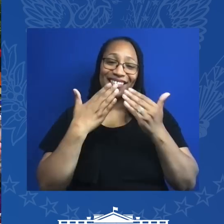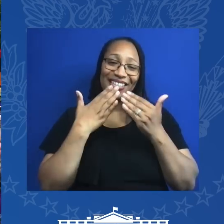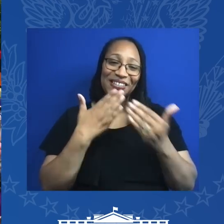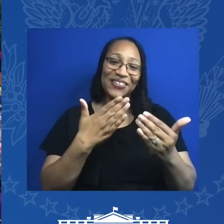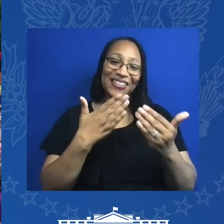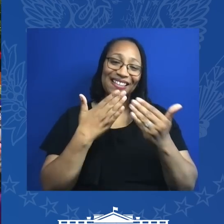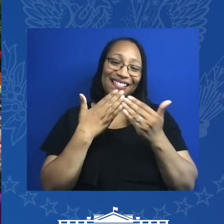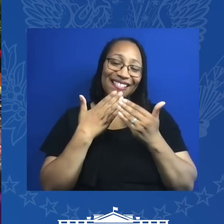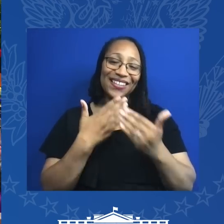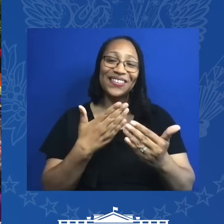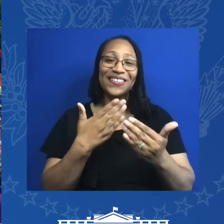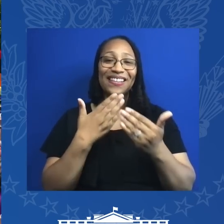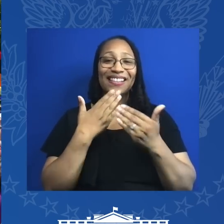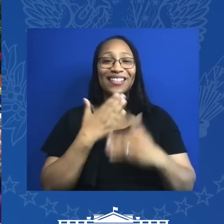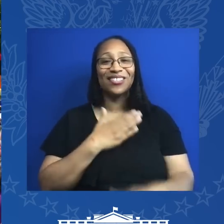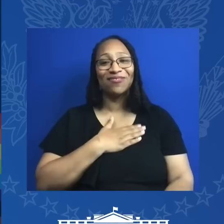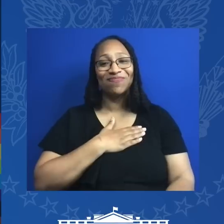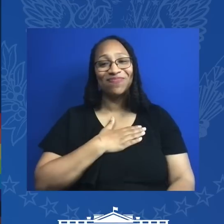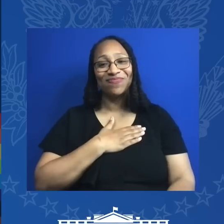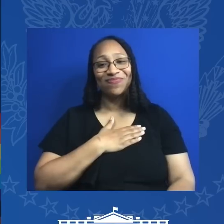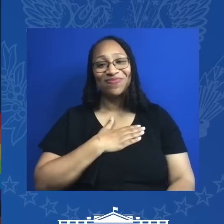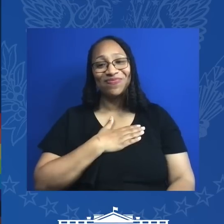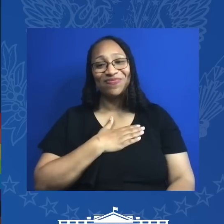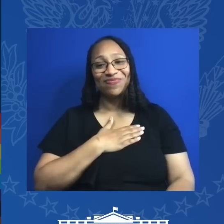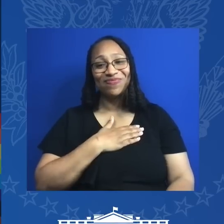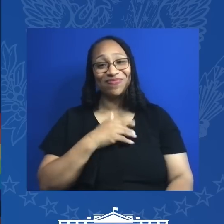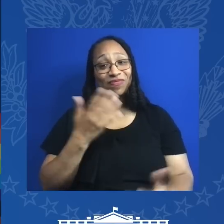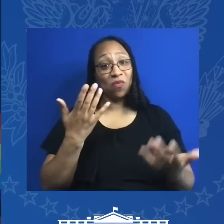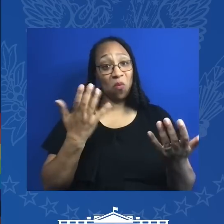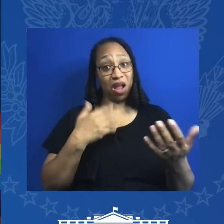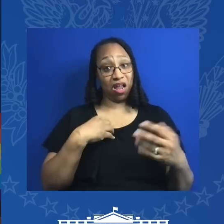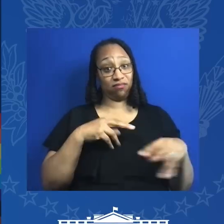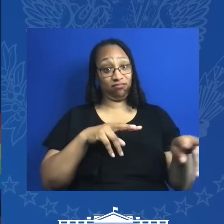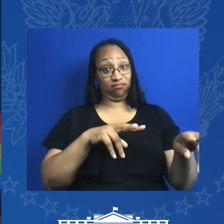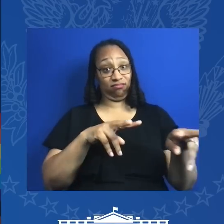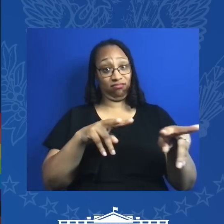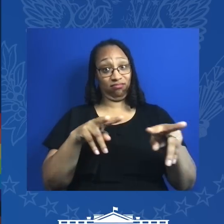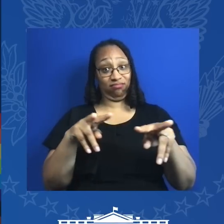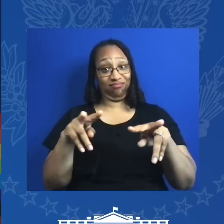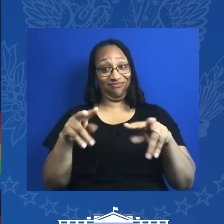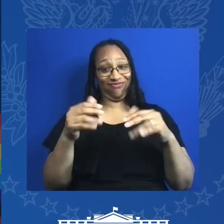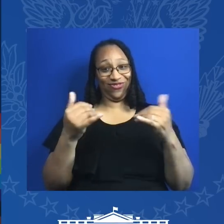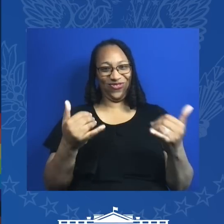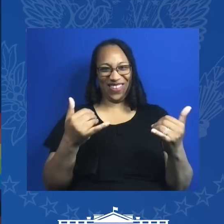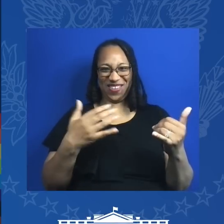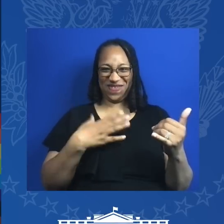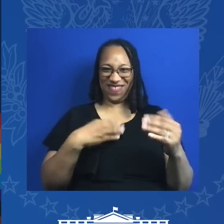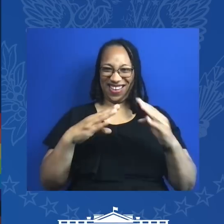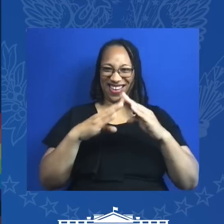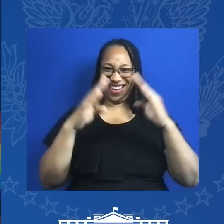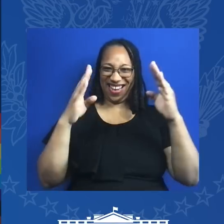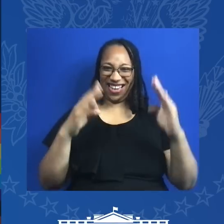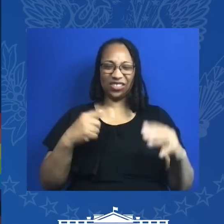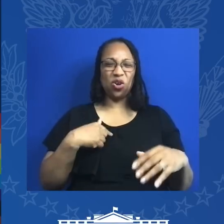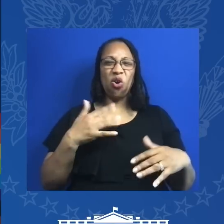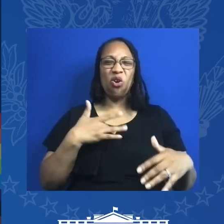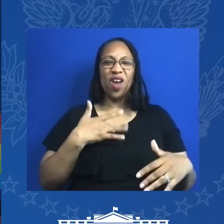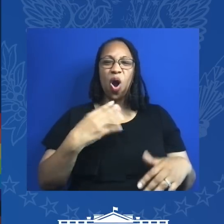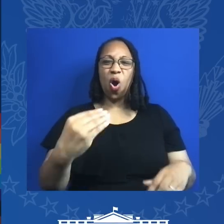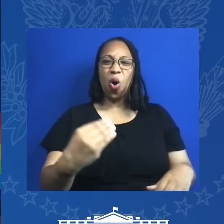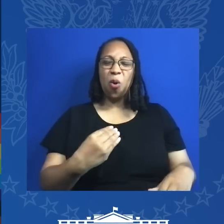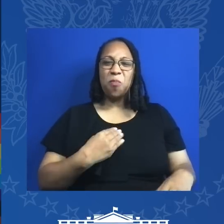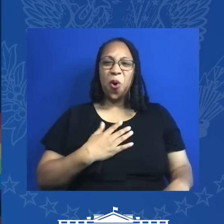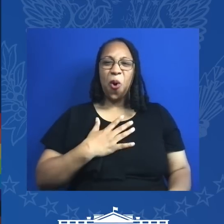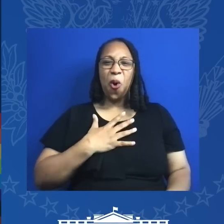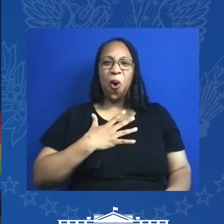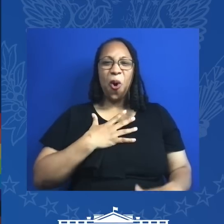Well, let me close with what I see today at the White House. And I mean this from the bottom of my heart. I see families who